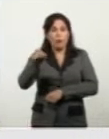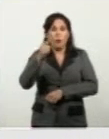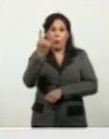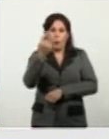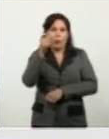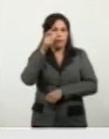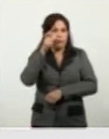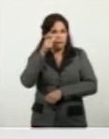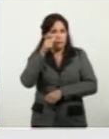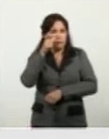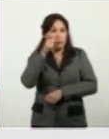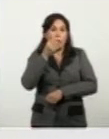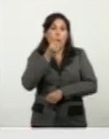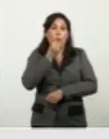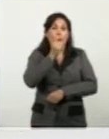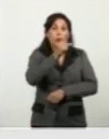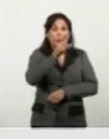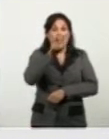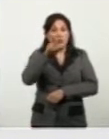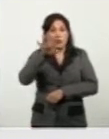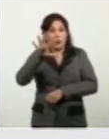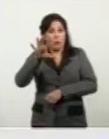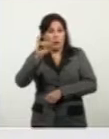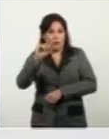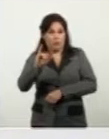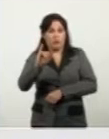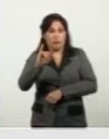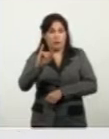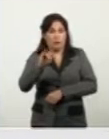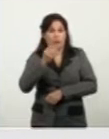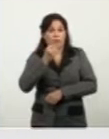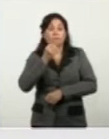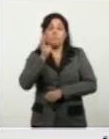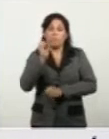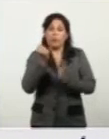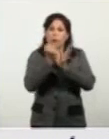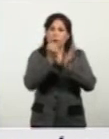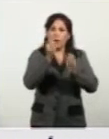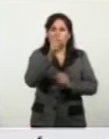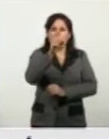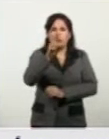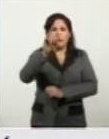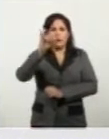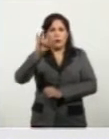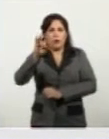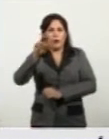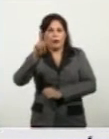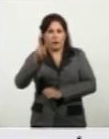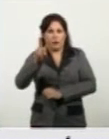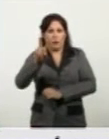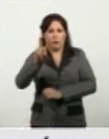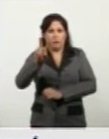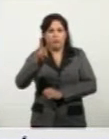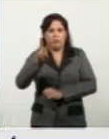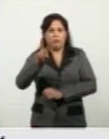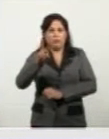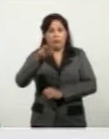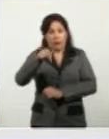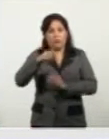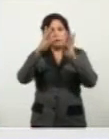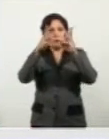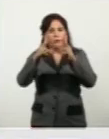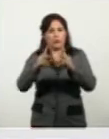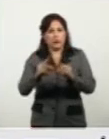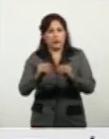suspects, 172 confirmed, and this is the number of active cases we have today in our